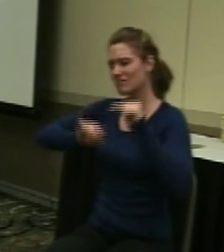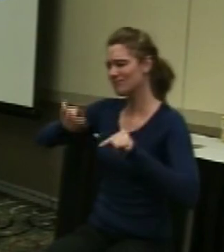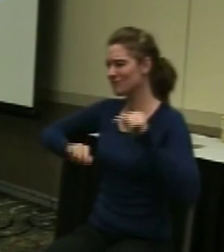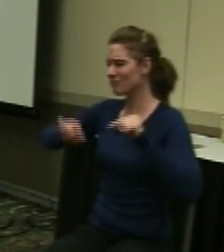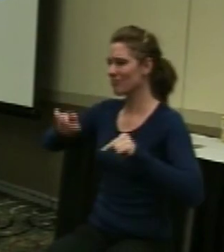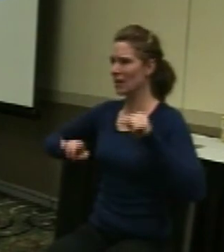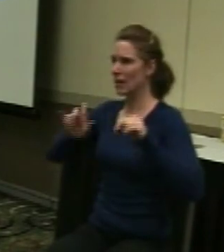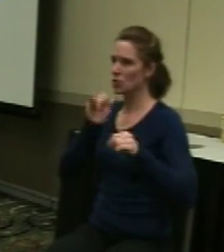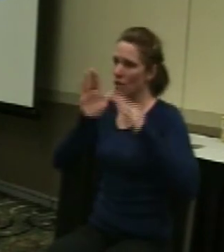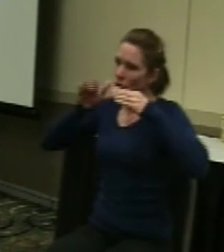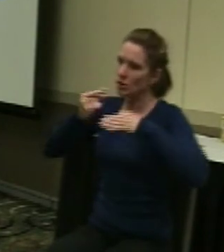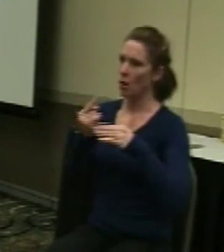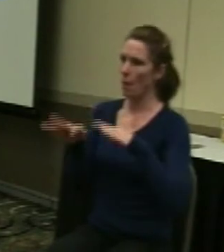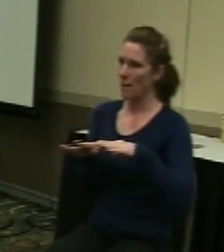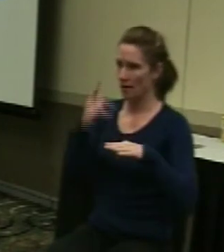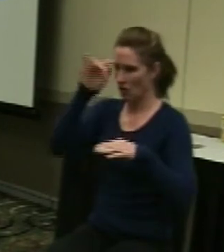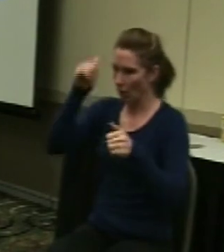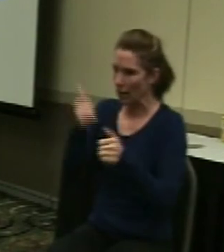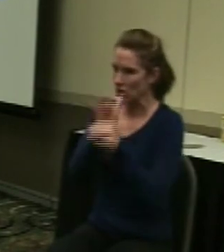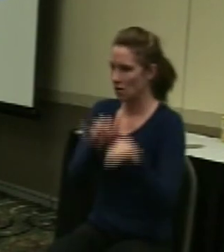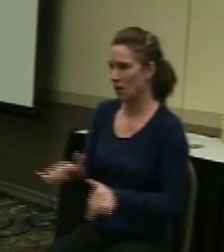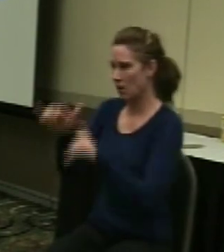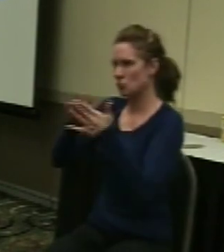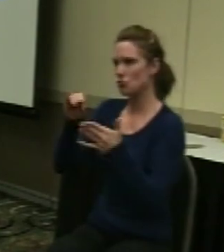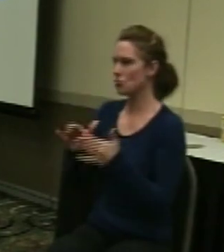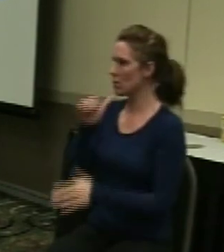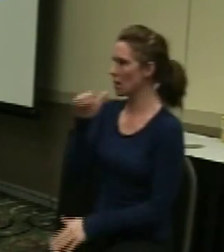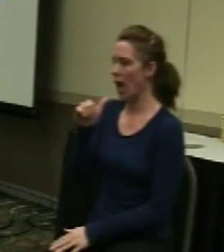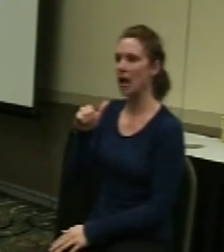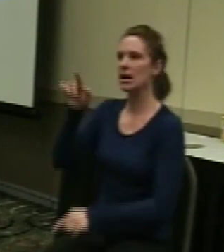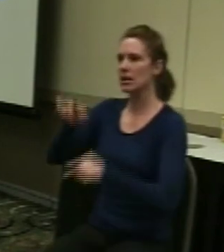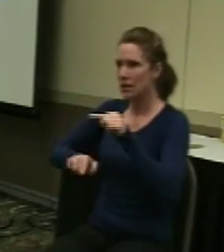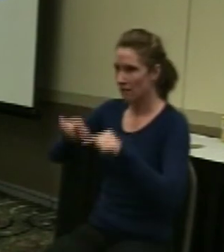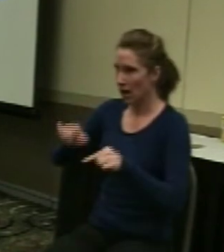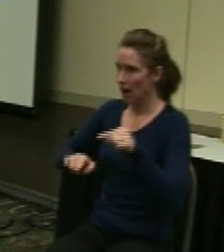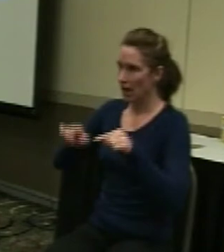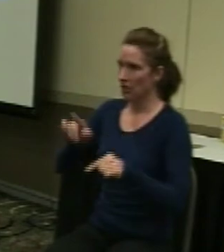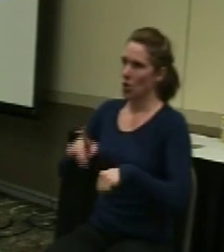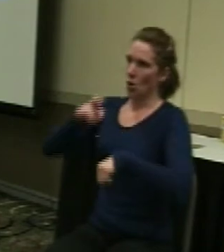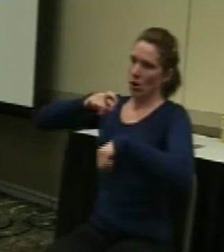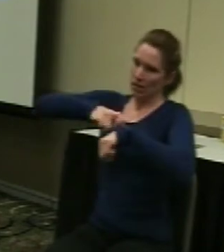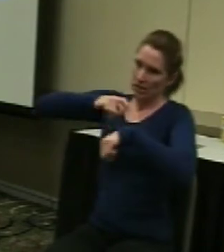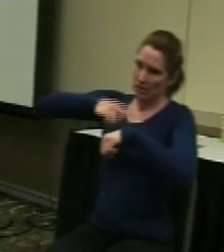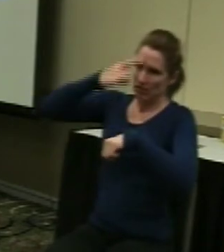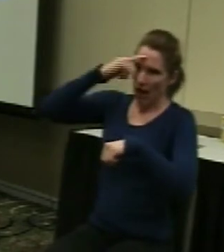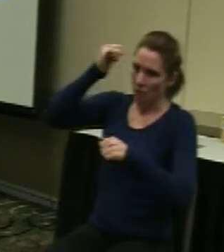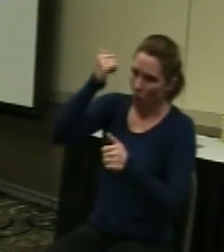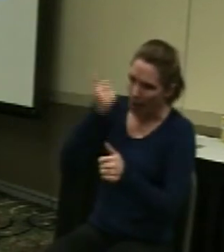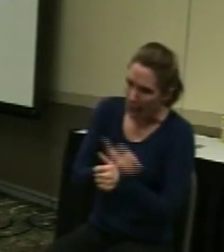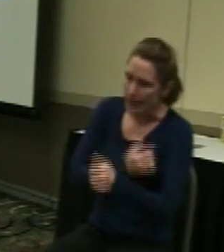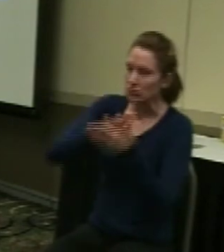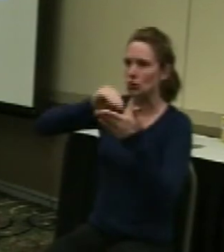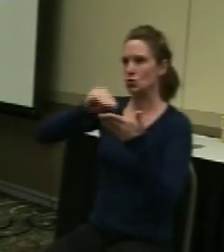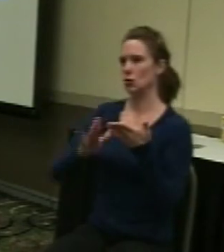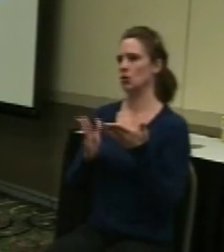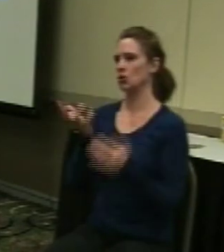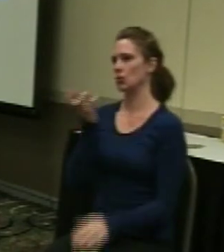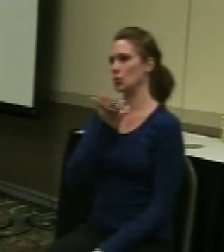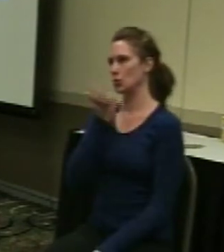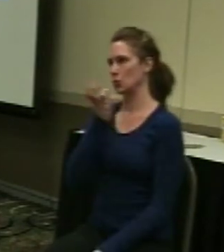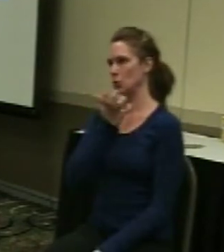for each student, so then the time factor going not only for one student, but for multiple students with multiple